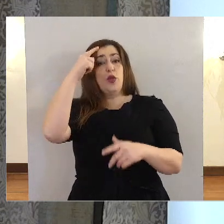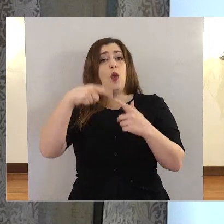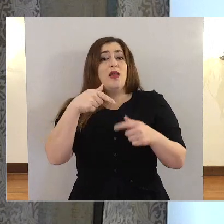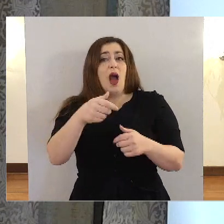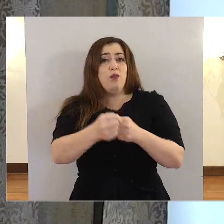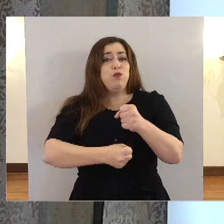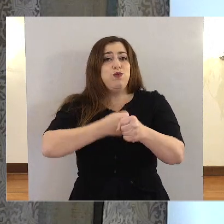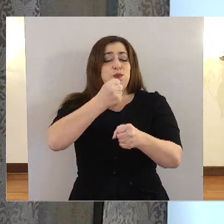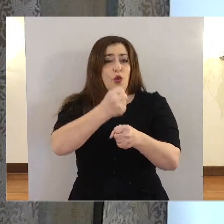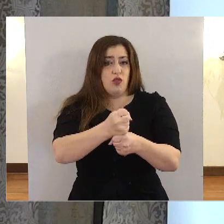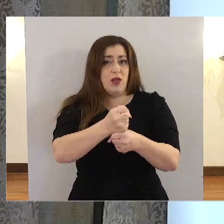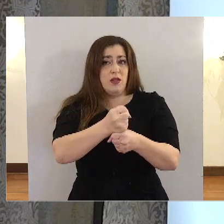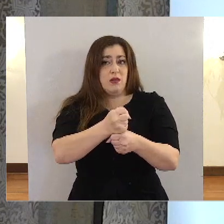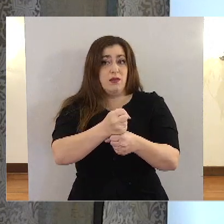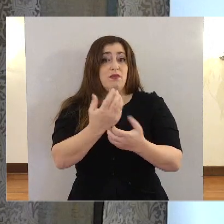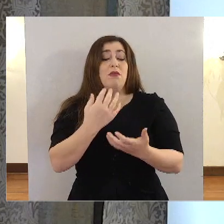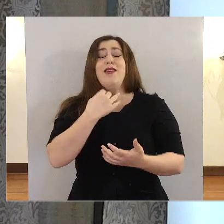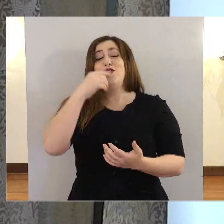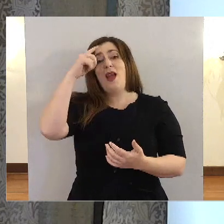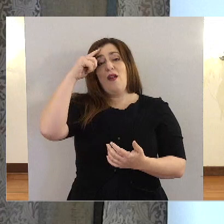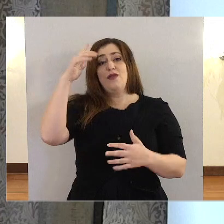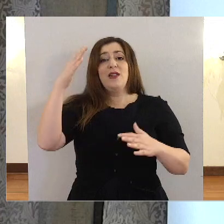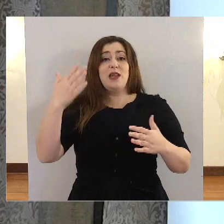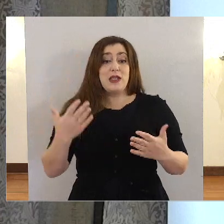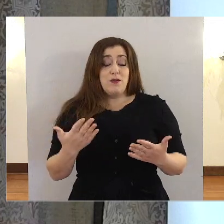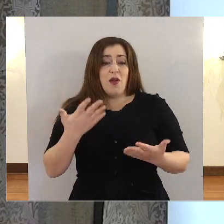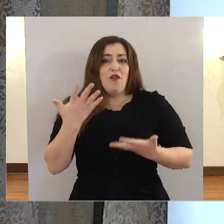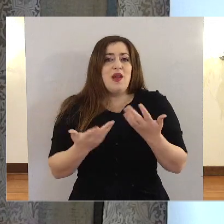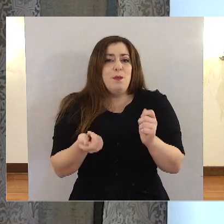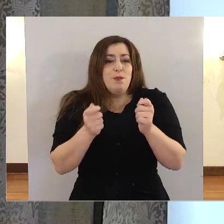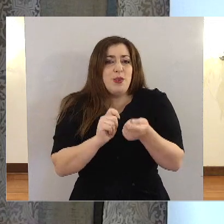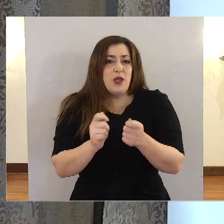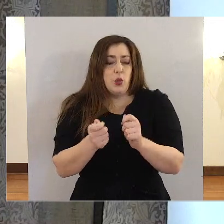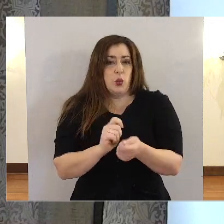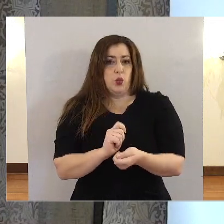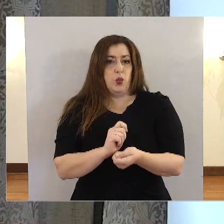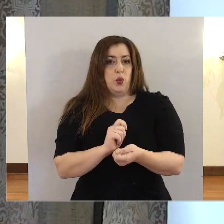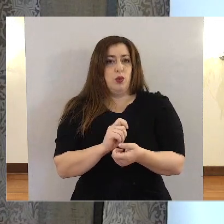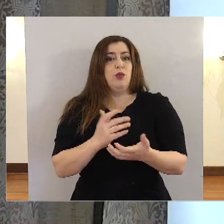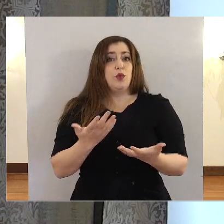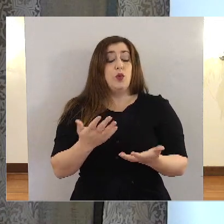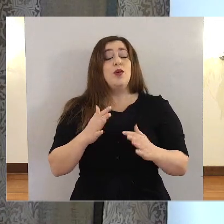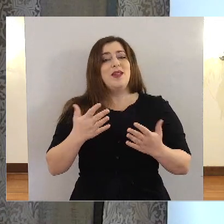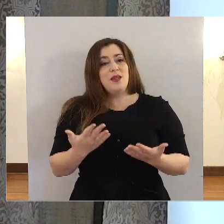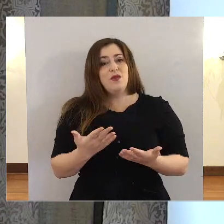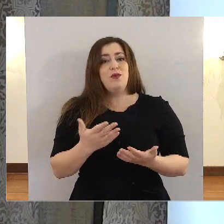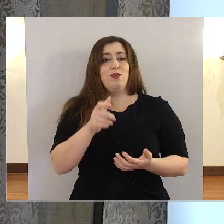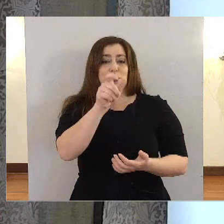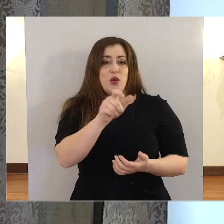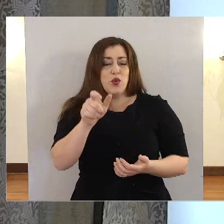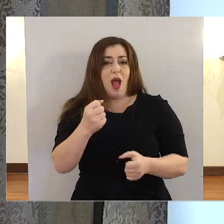have changed and how particularly sensitive all healthcare professionals should be when